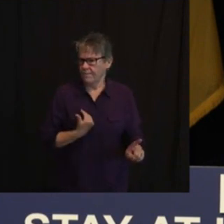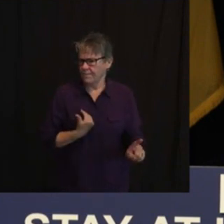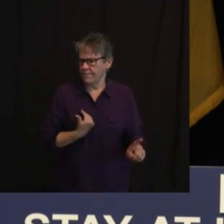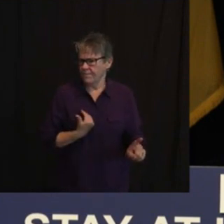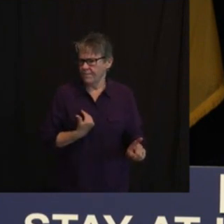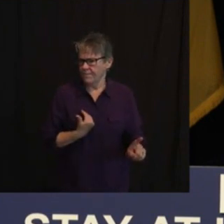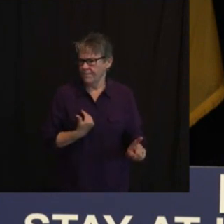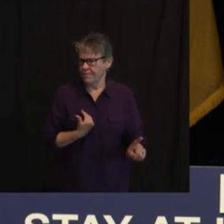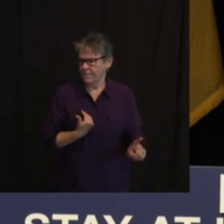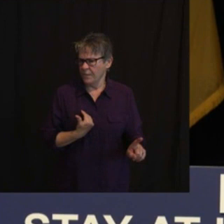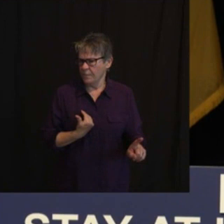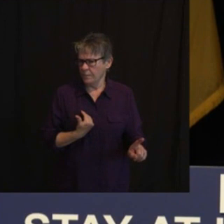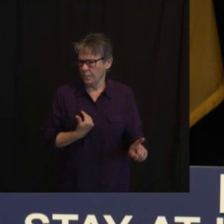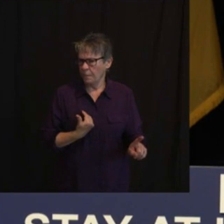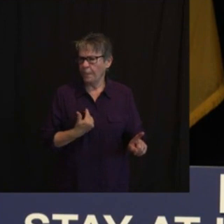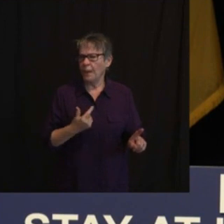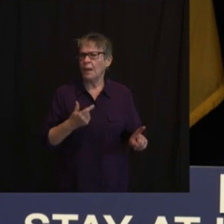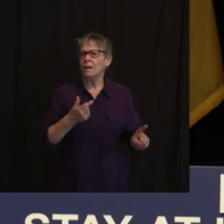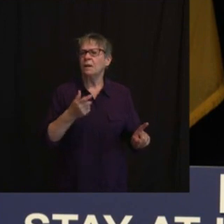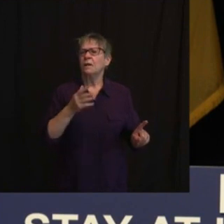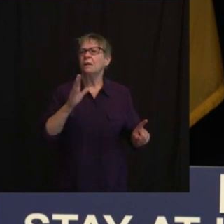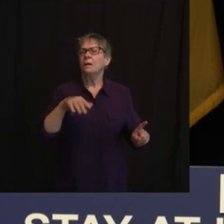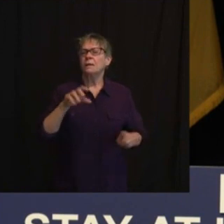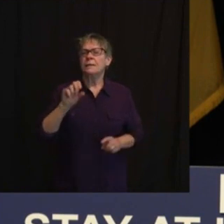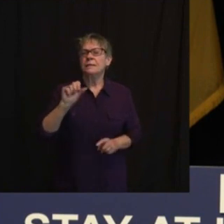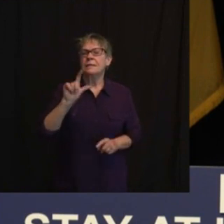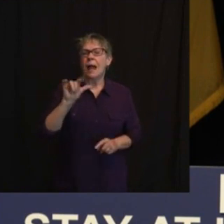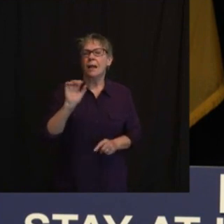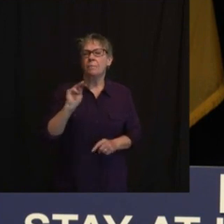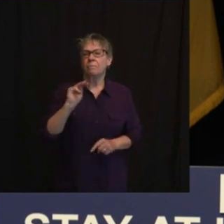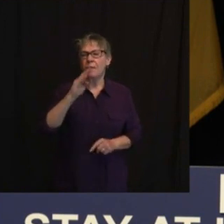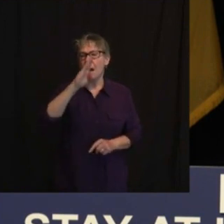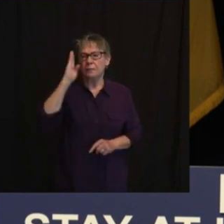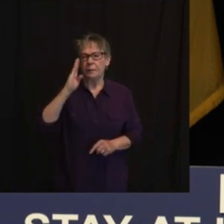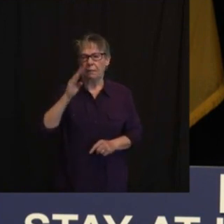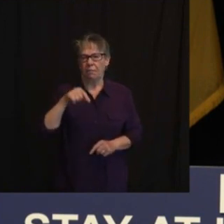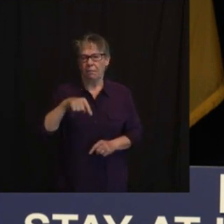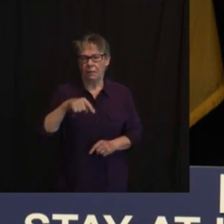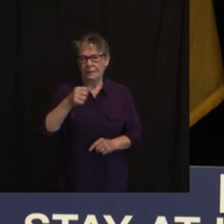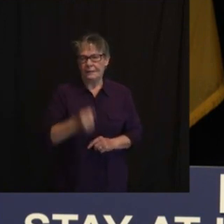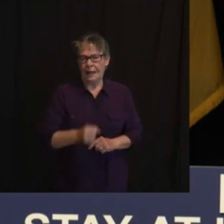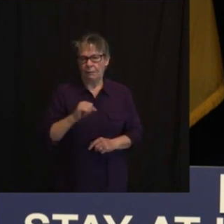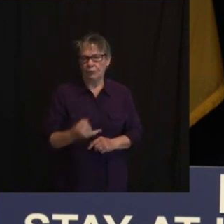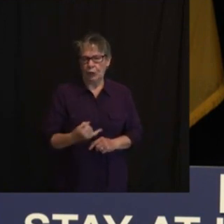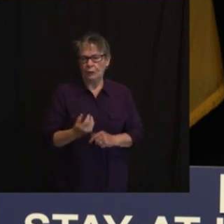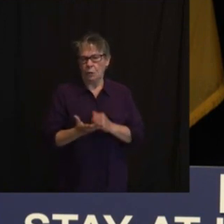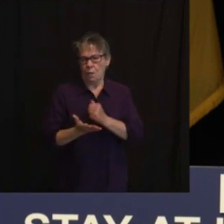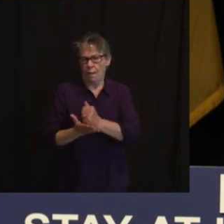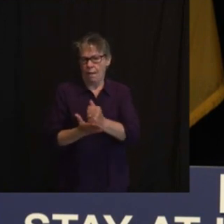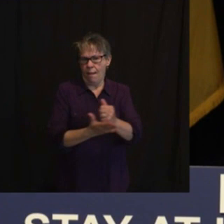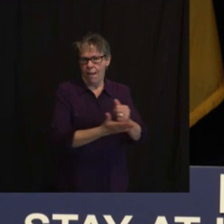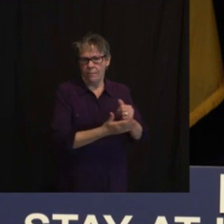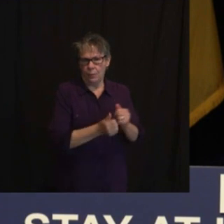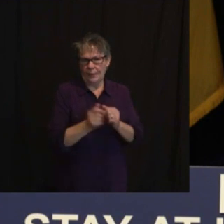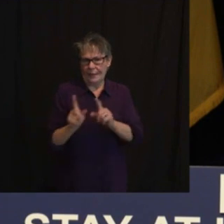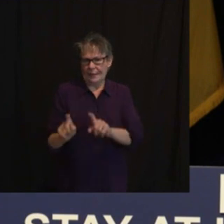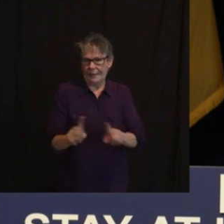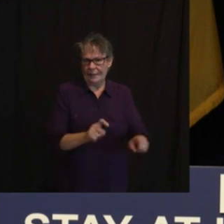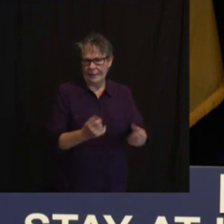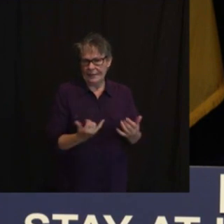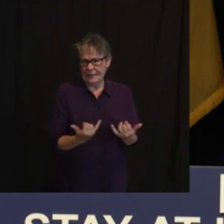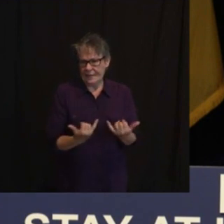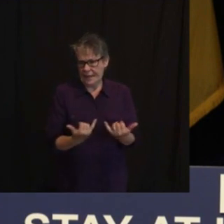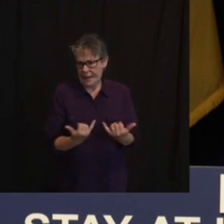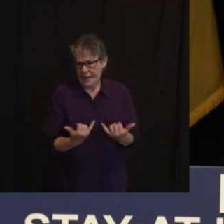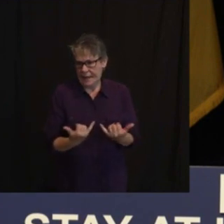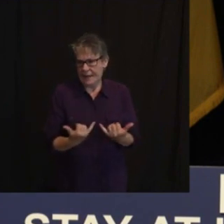set up tents at the camps, and we're working with the growers, the farmers.